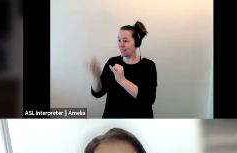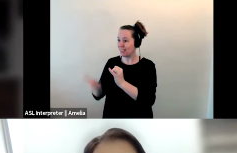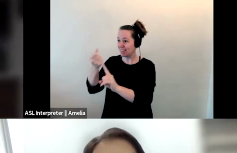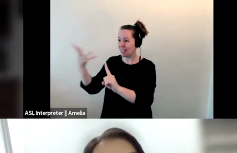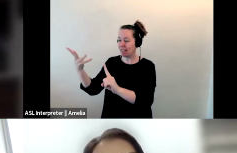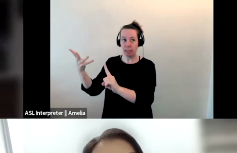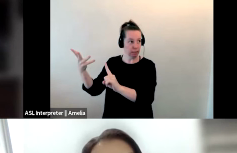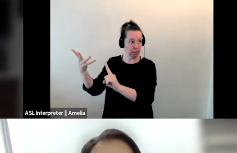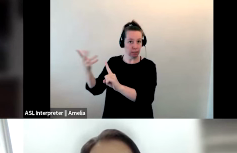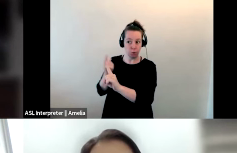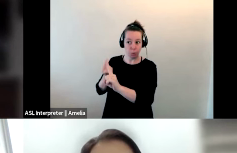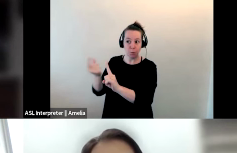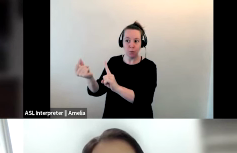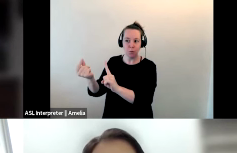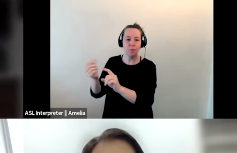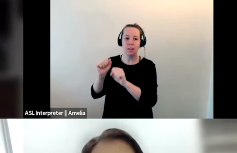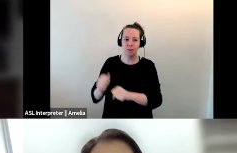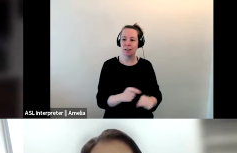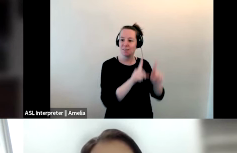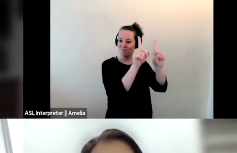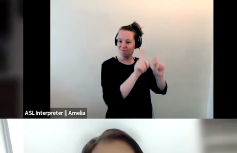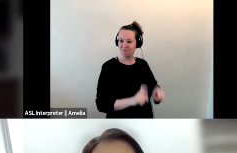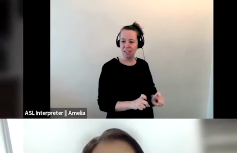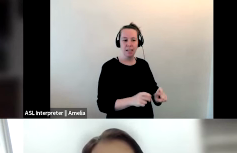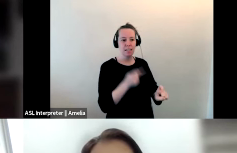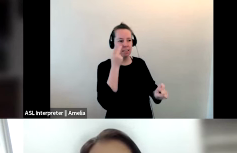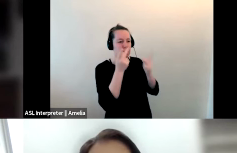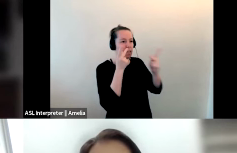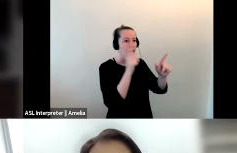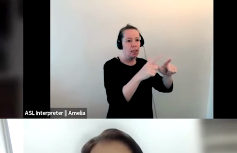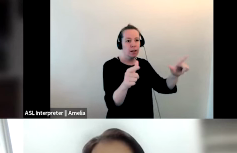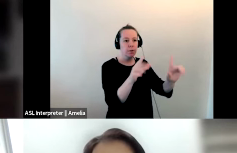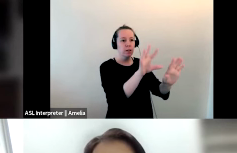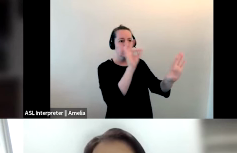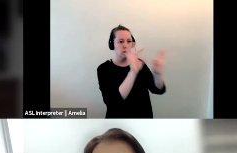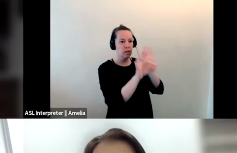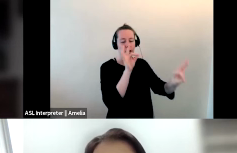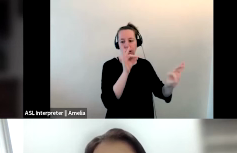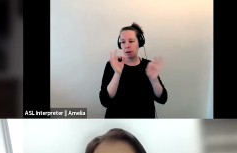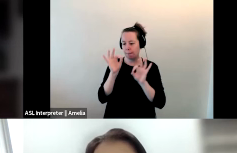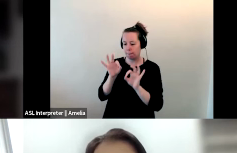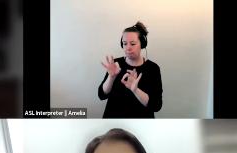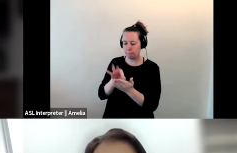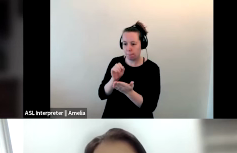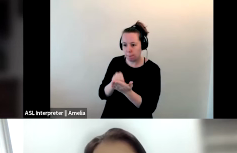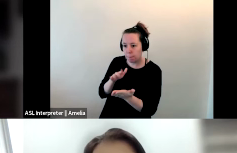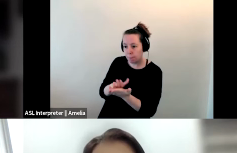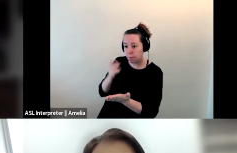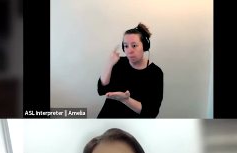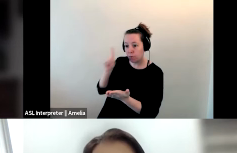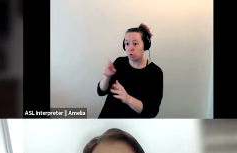do that, as well as language for your resume and cover letter. What I really like about Lumina, well, there are many things, but I think one of the things is that,